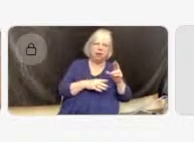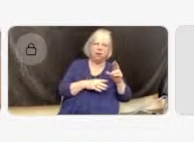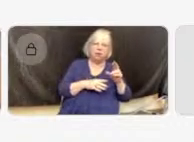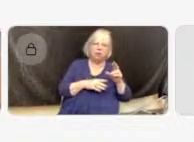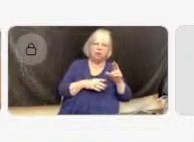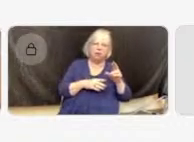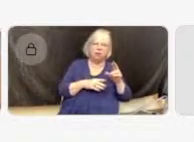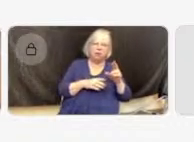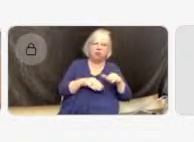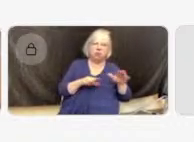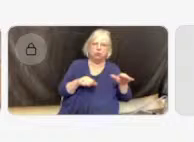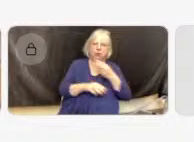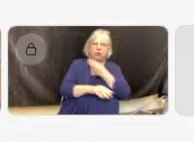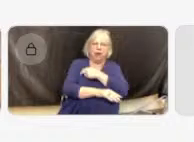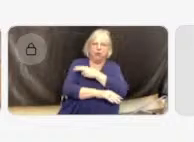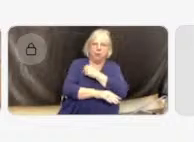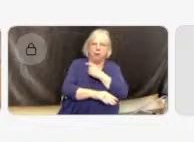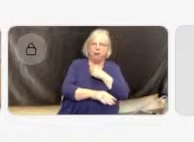not